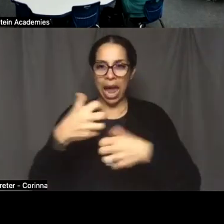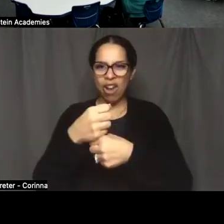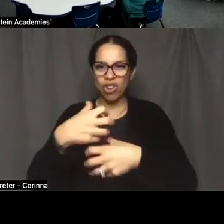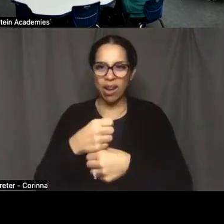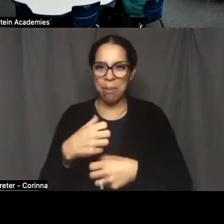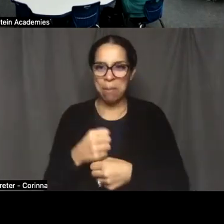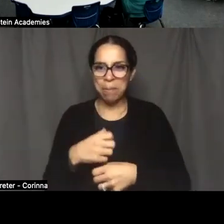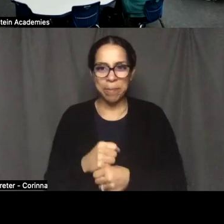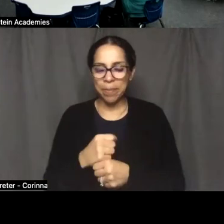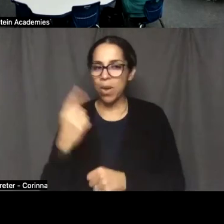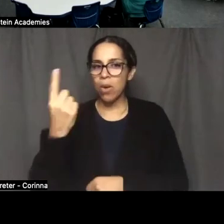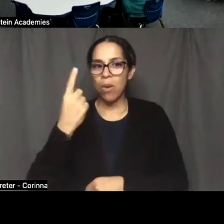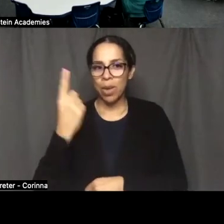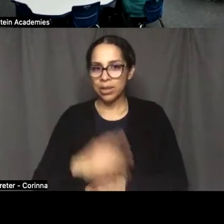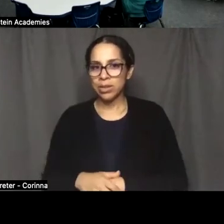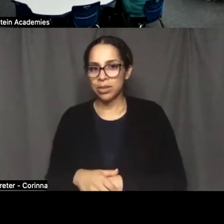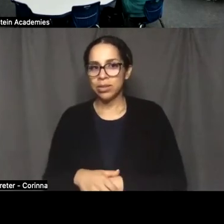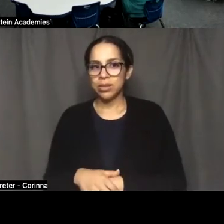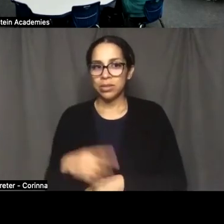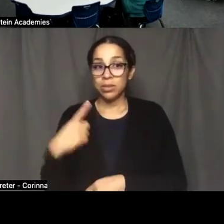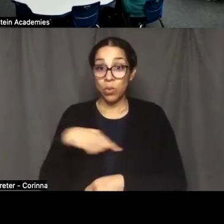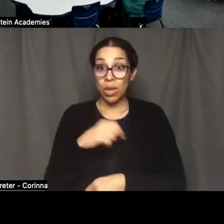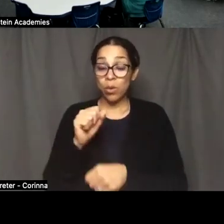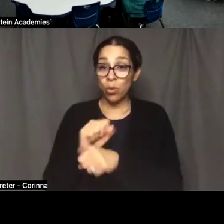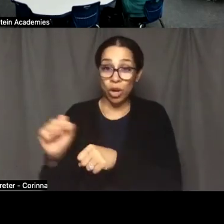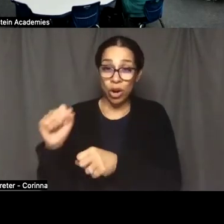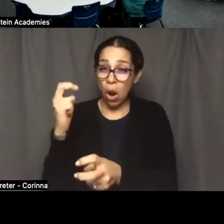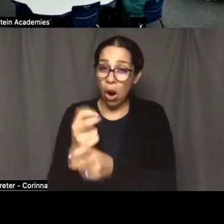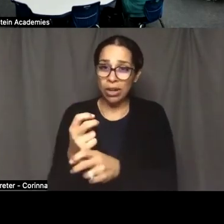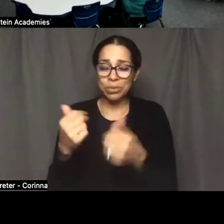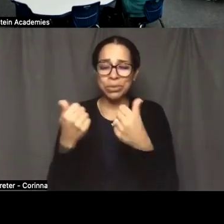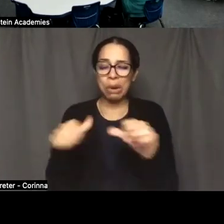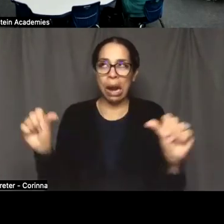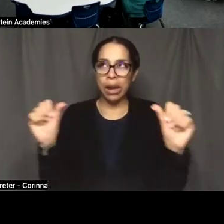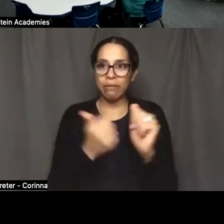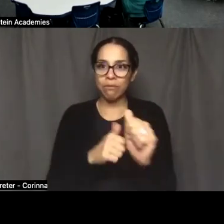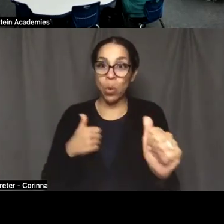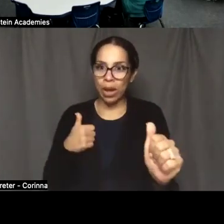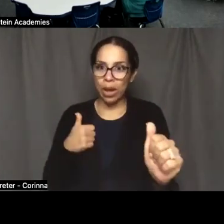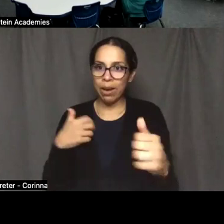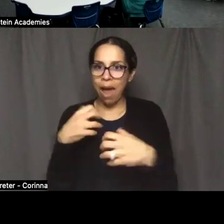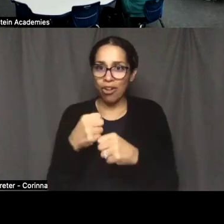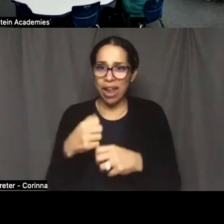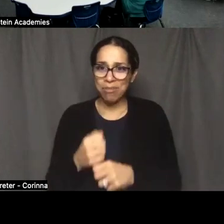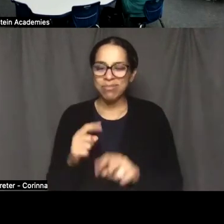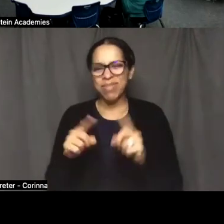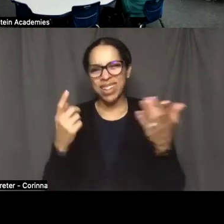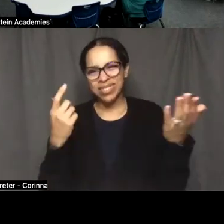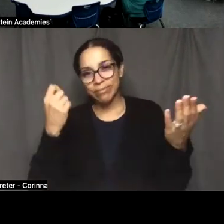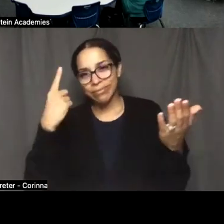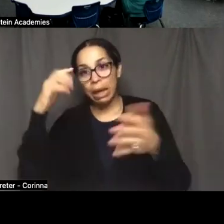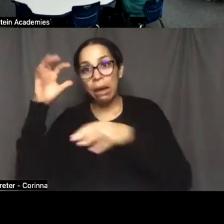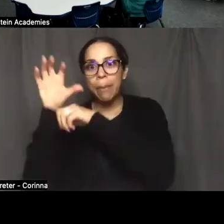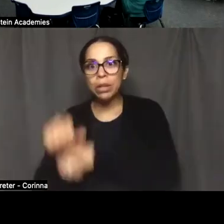everything. We work really hard at our school to not do that, but we still do because it's habitual for us. So